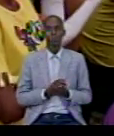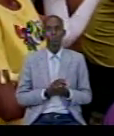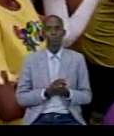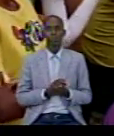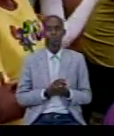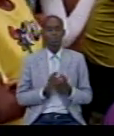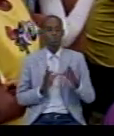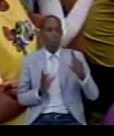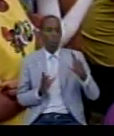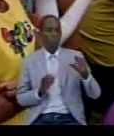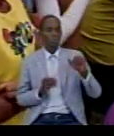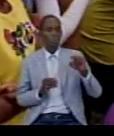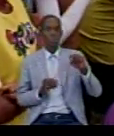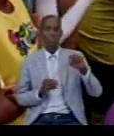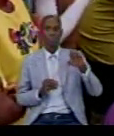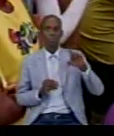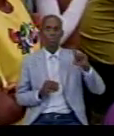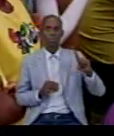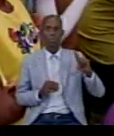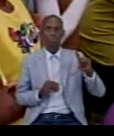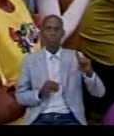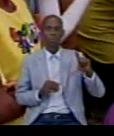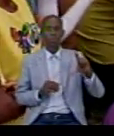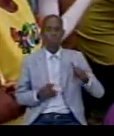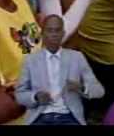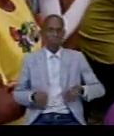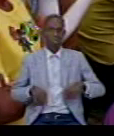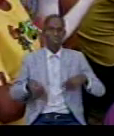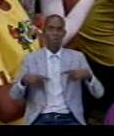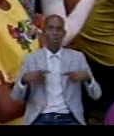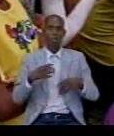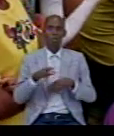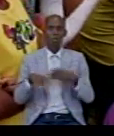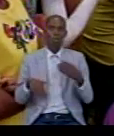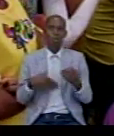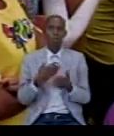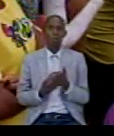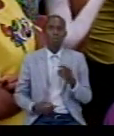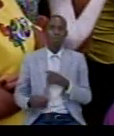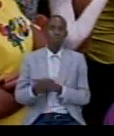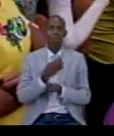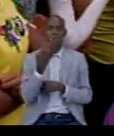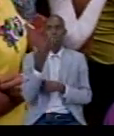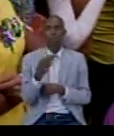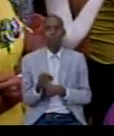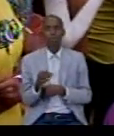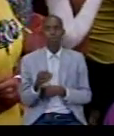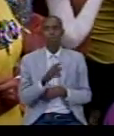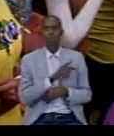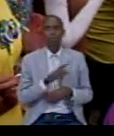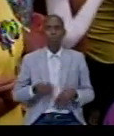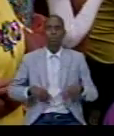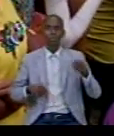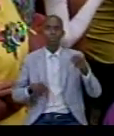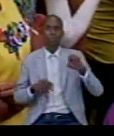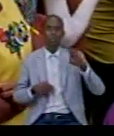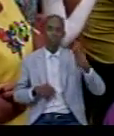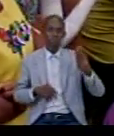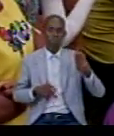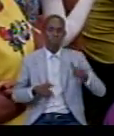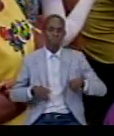Daniel lived all the days of Nebuchadnezzar. He